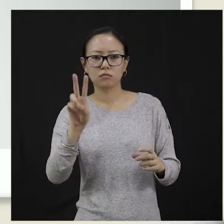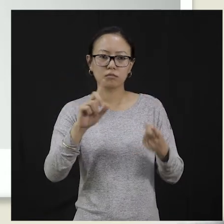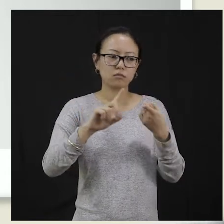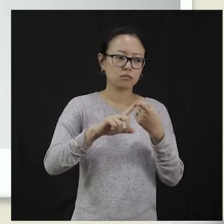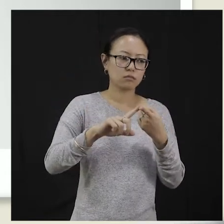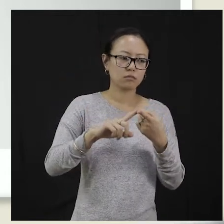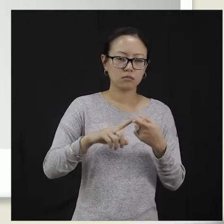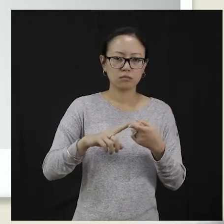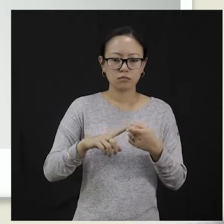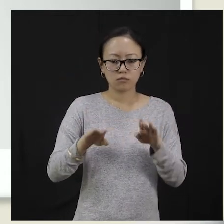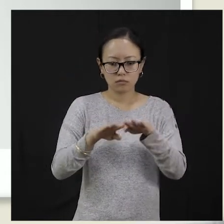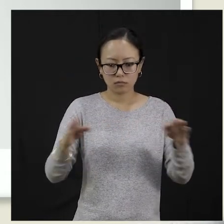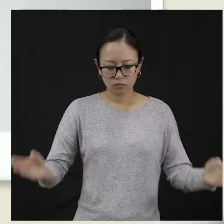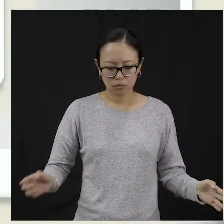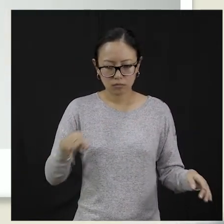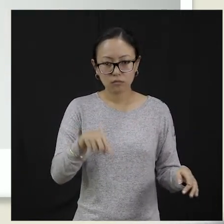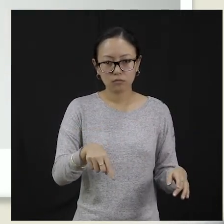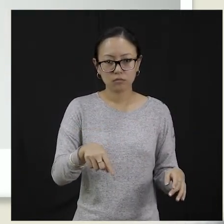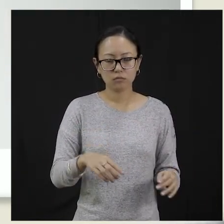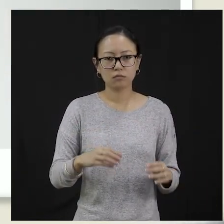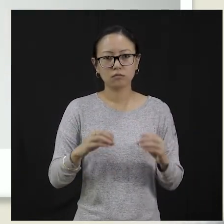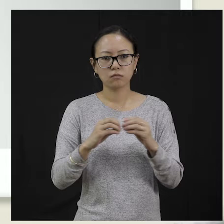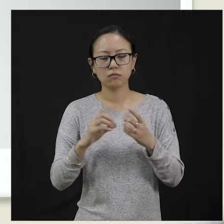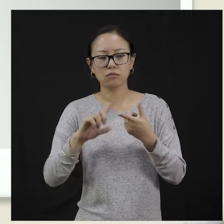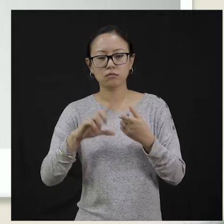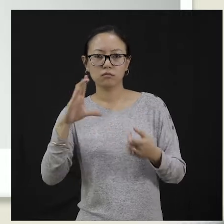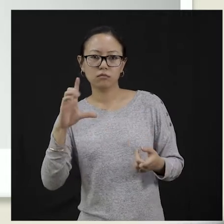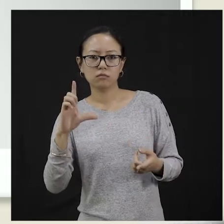below. Okay? Got it? Yes. Then